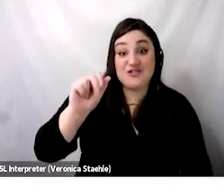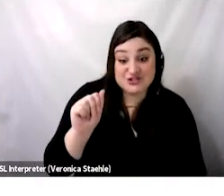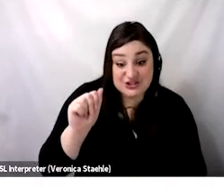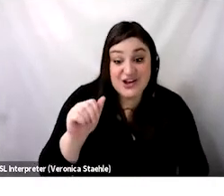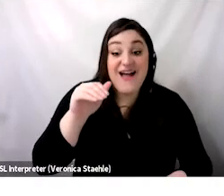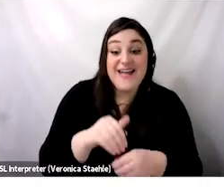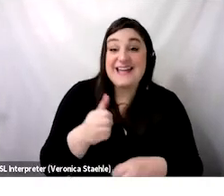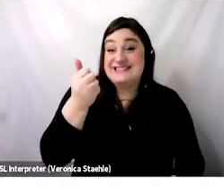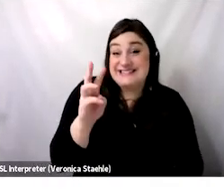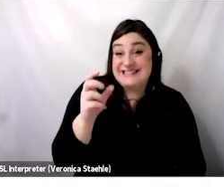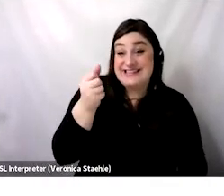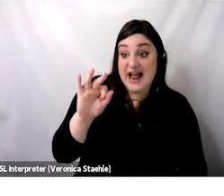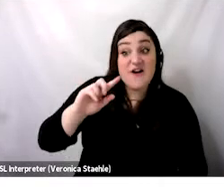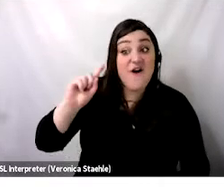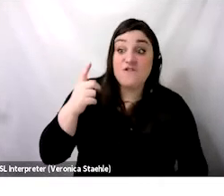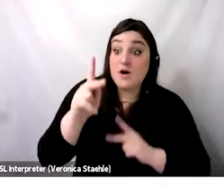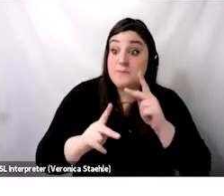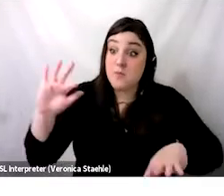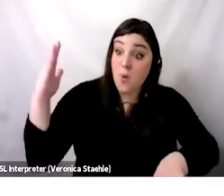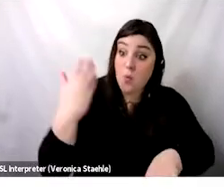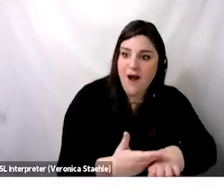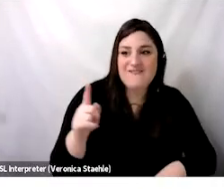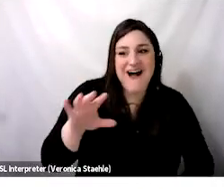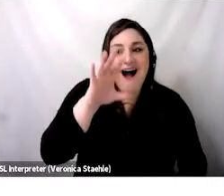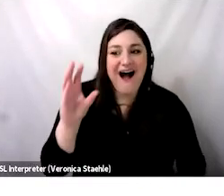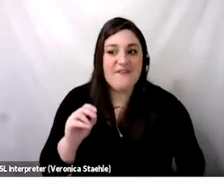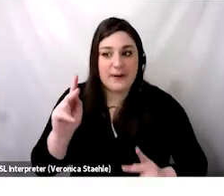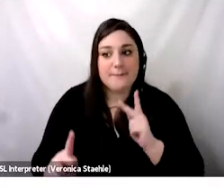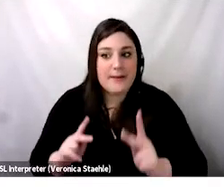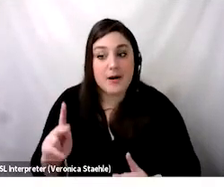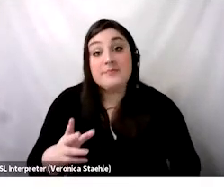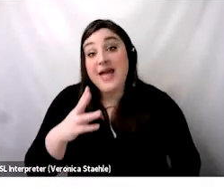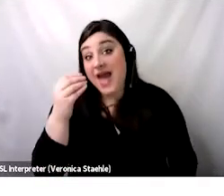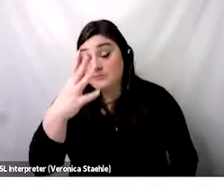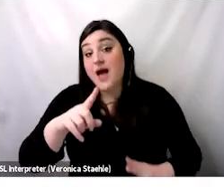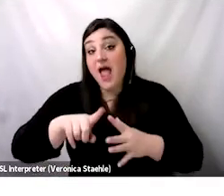Africans. Initially, the slave labor did include white indentured